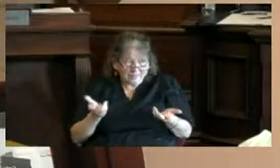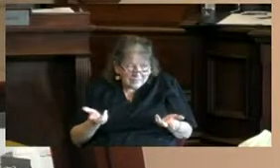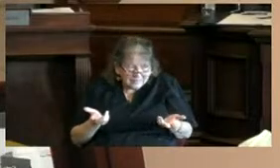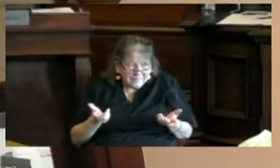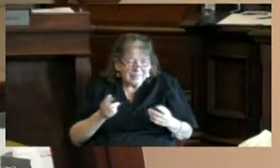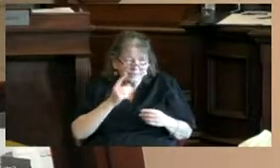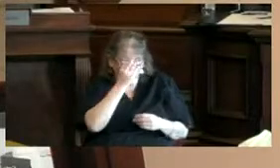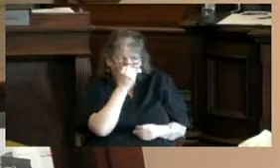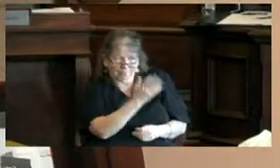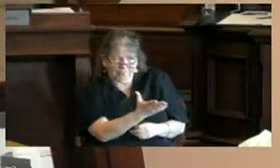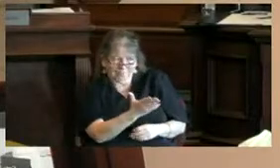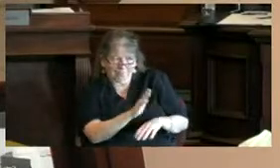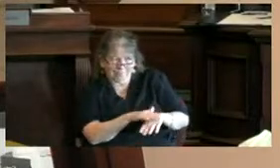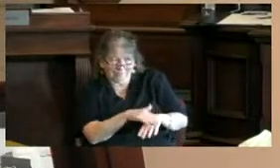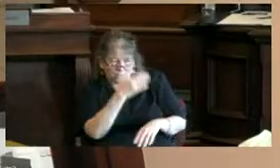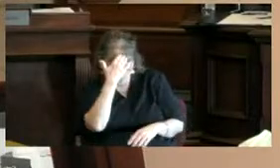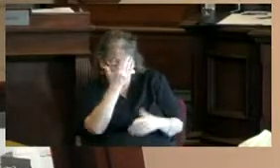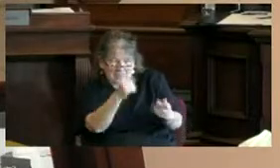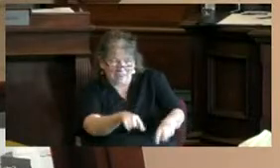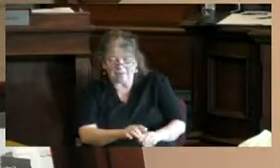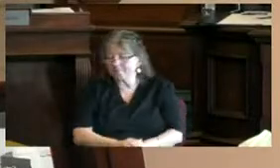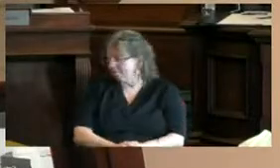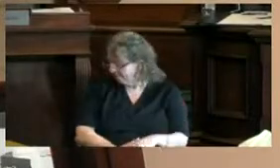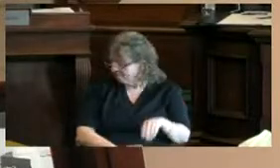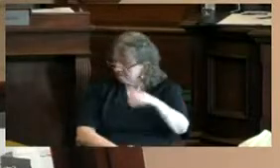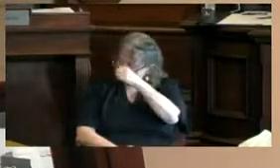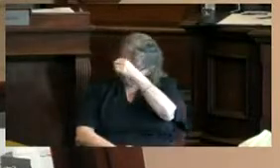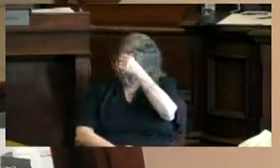that, and I just wanted to make the administration aware. Thank you.